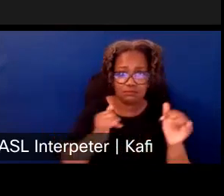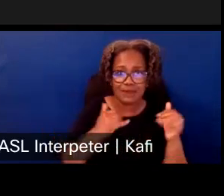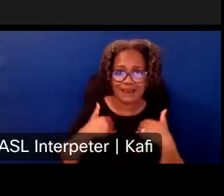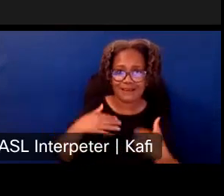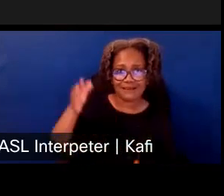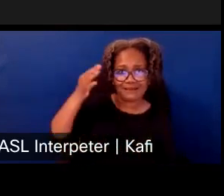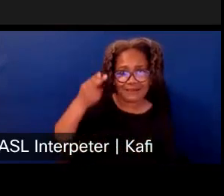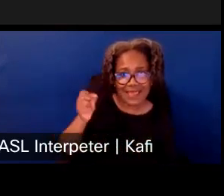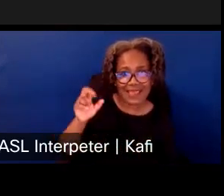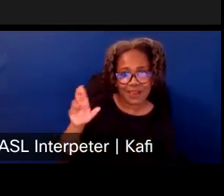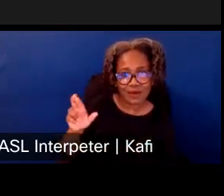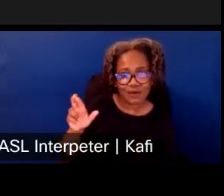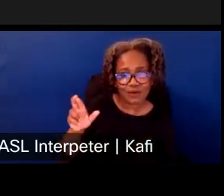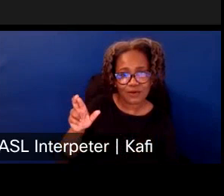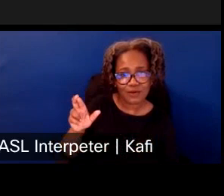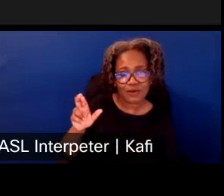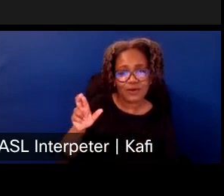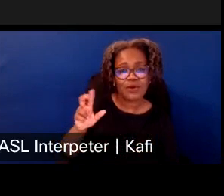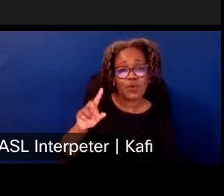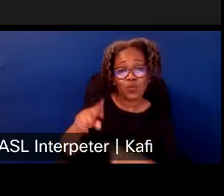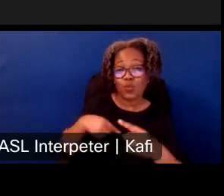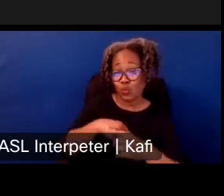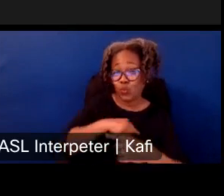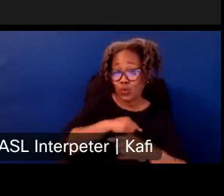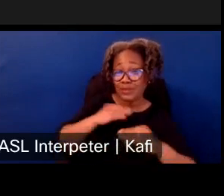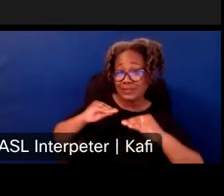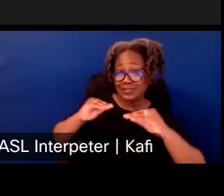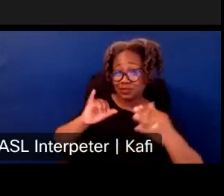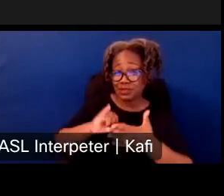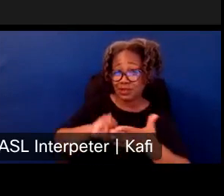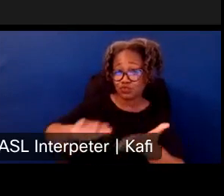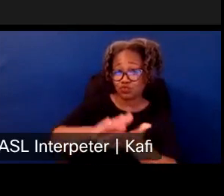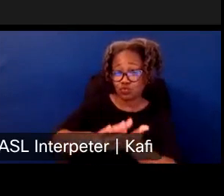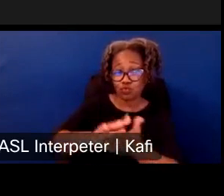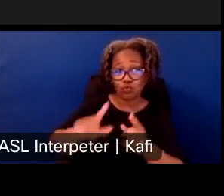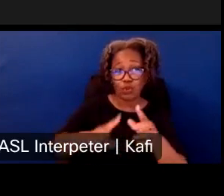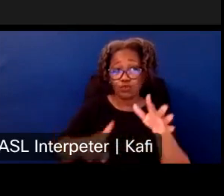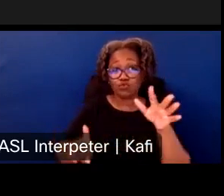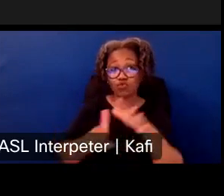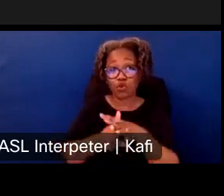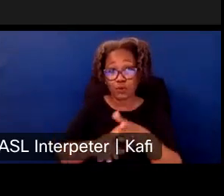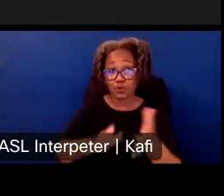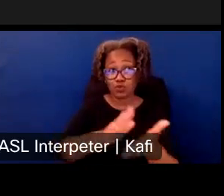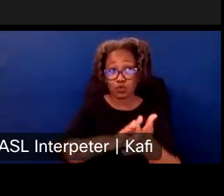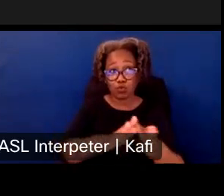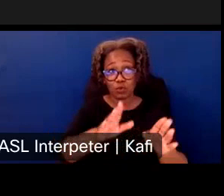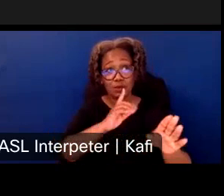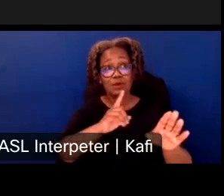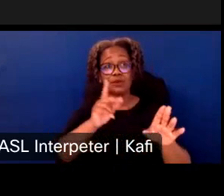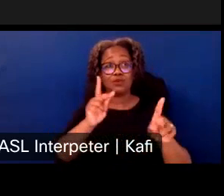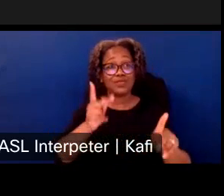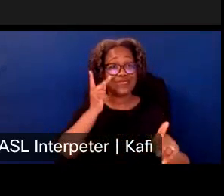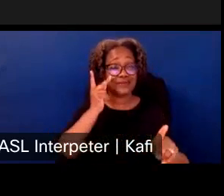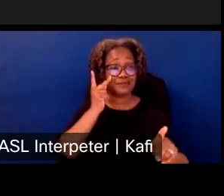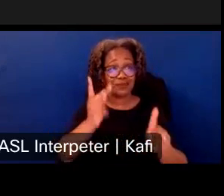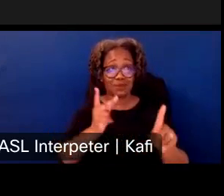you're not looking at their skin color, you're looking at their hair. And then, of course, hair